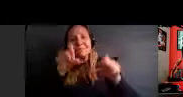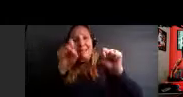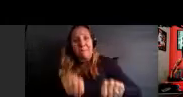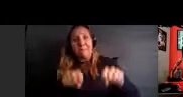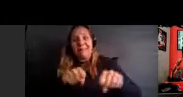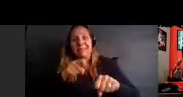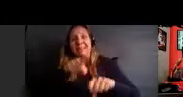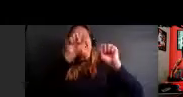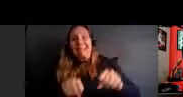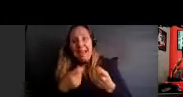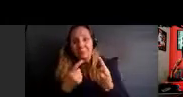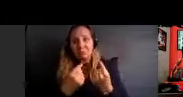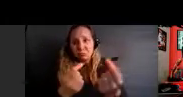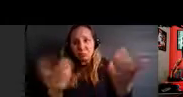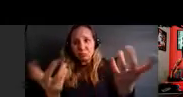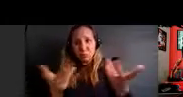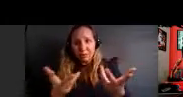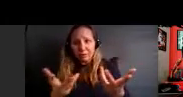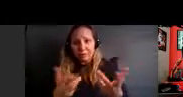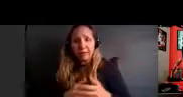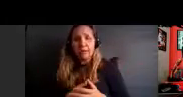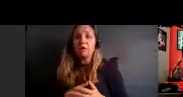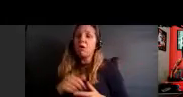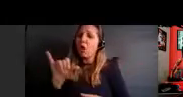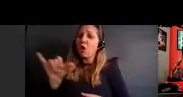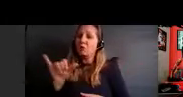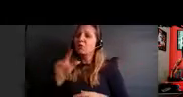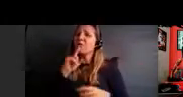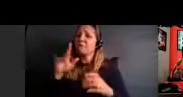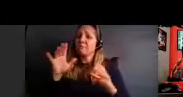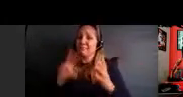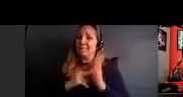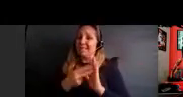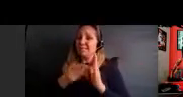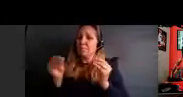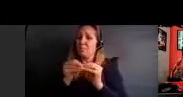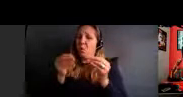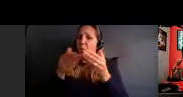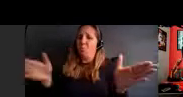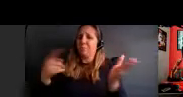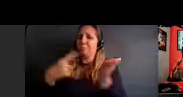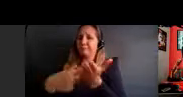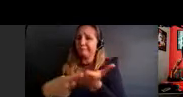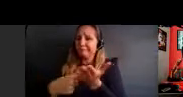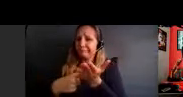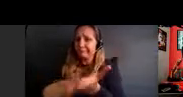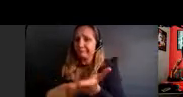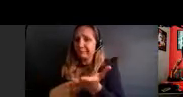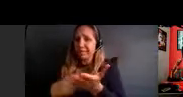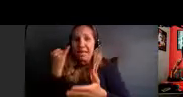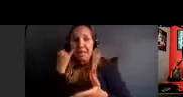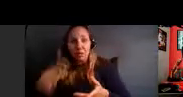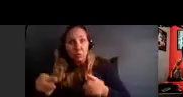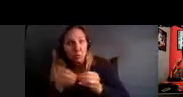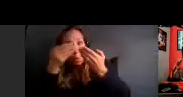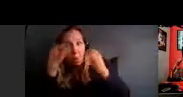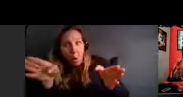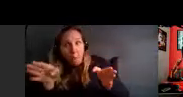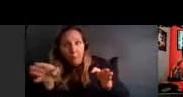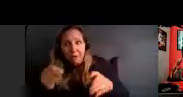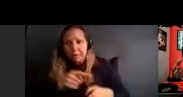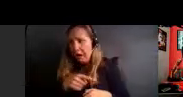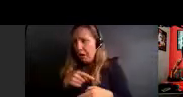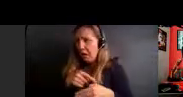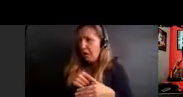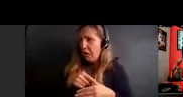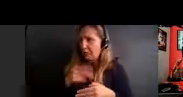to do. And most importantly, encourages an open dialogue. The second that you start to open up like this, the second that they see that there are